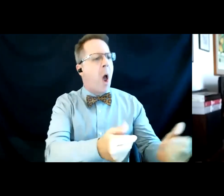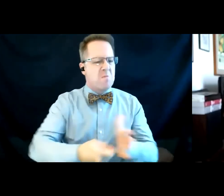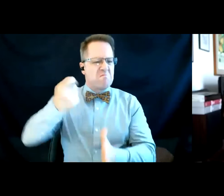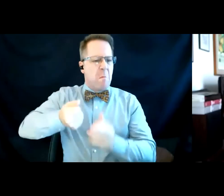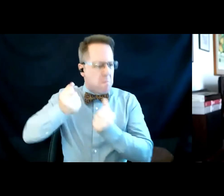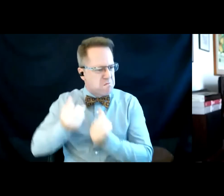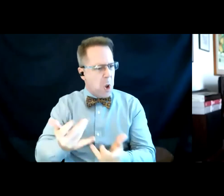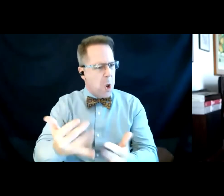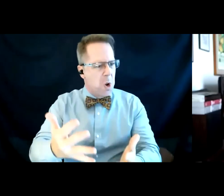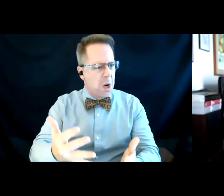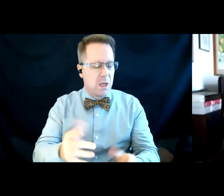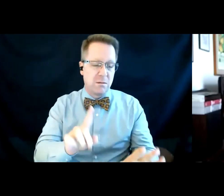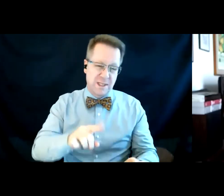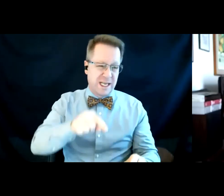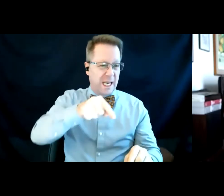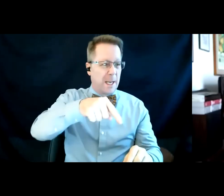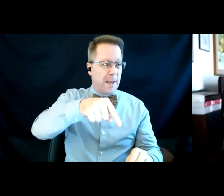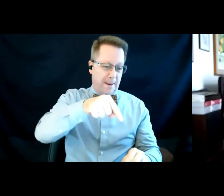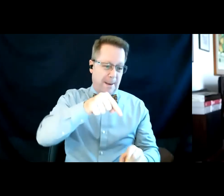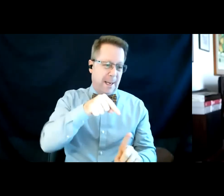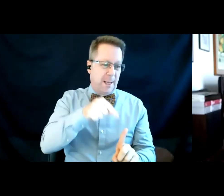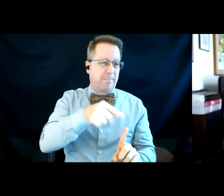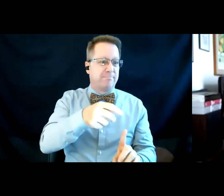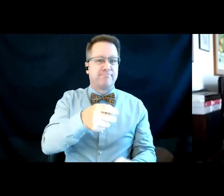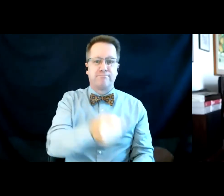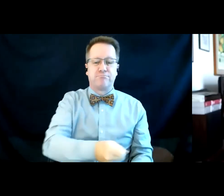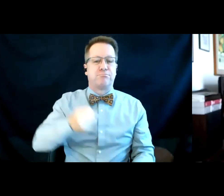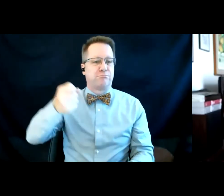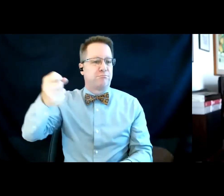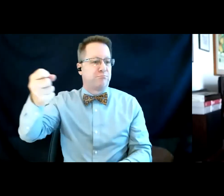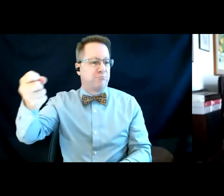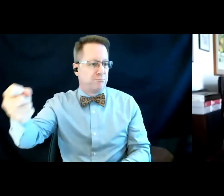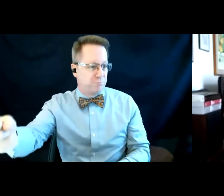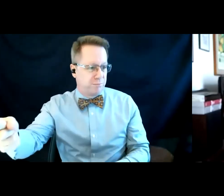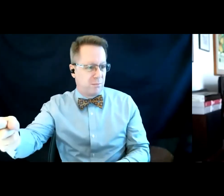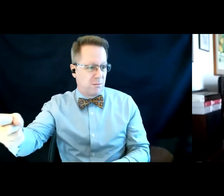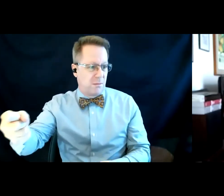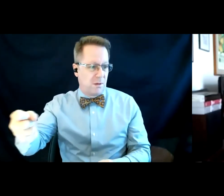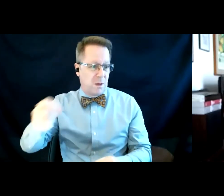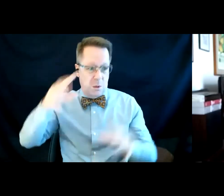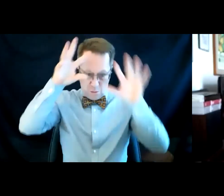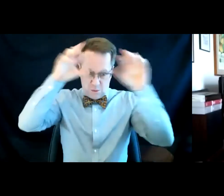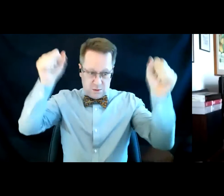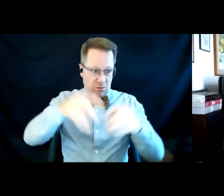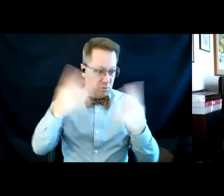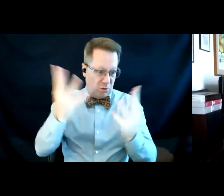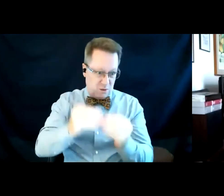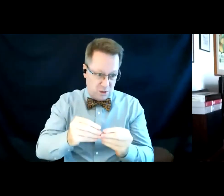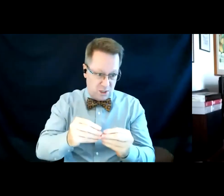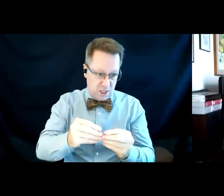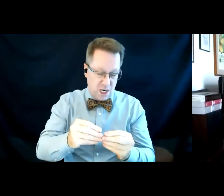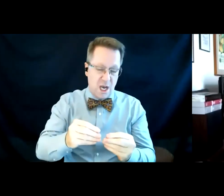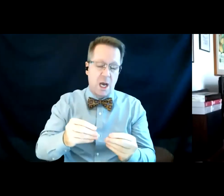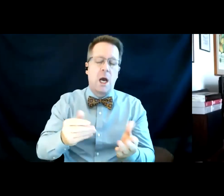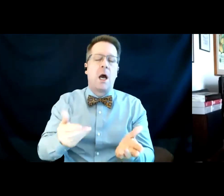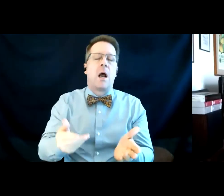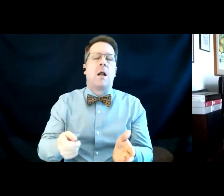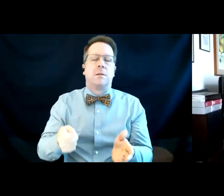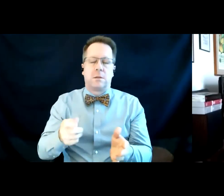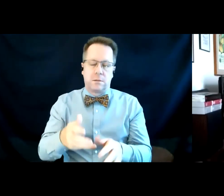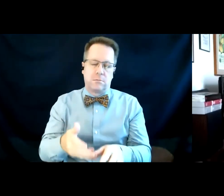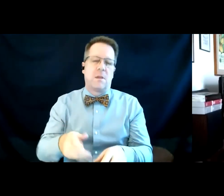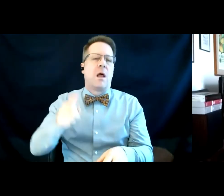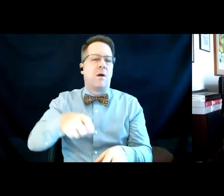not instantly done. There is a lot of work to be done to repair the damage and to continue the long-standing work that we've